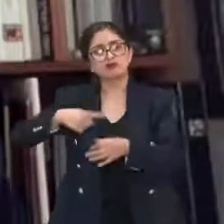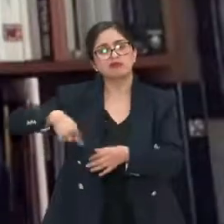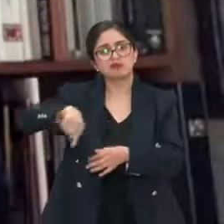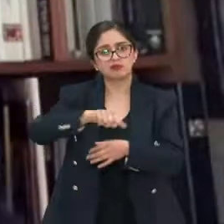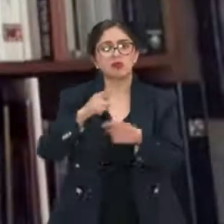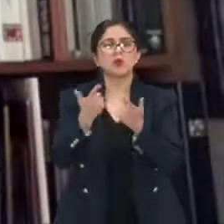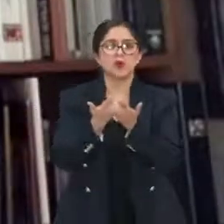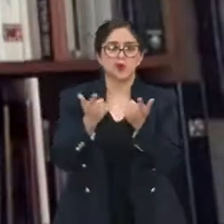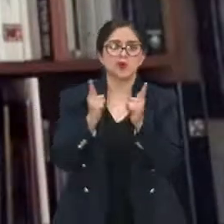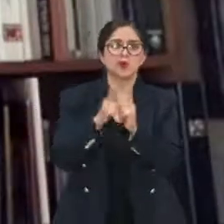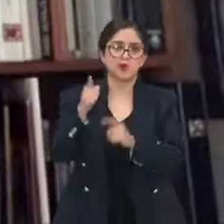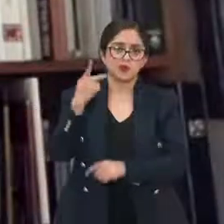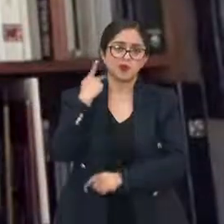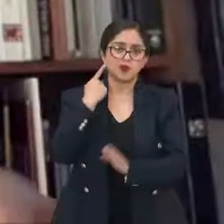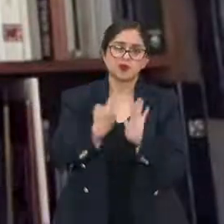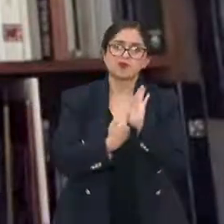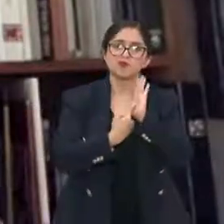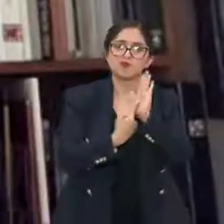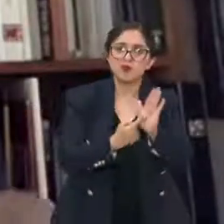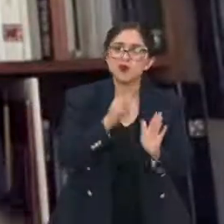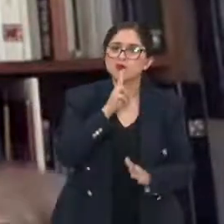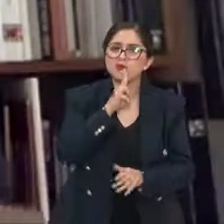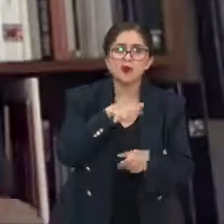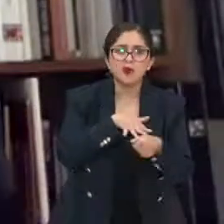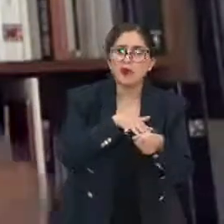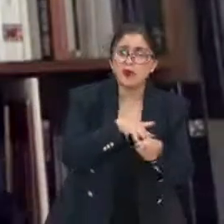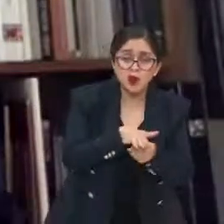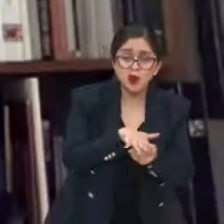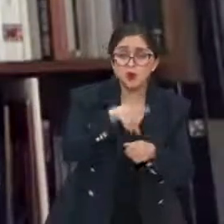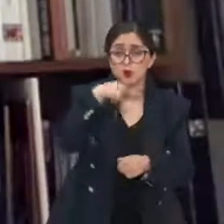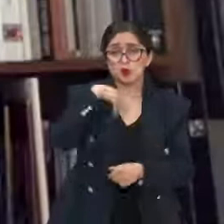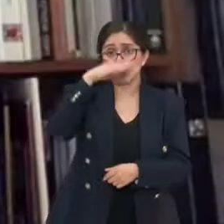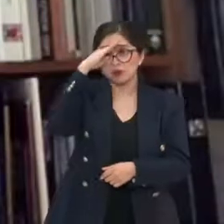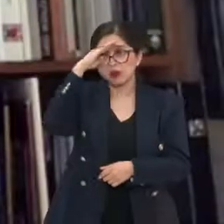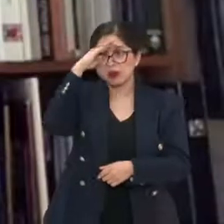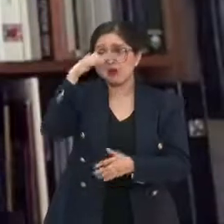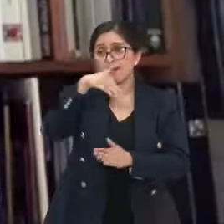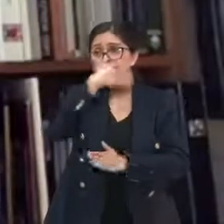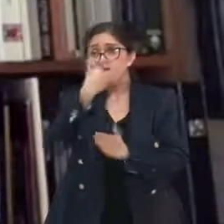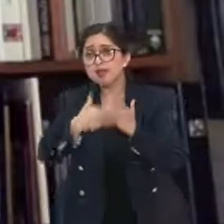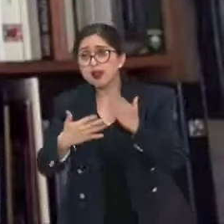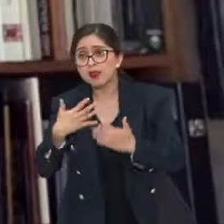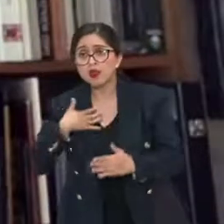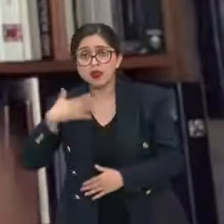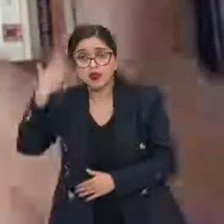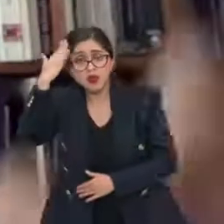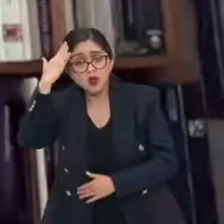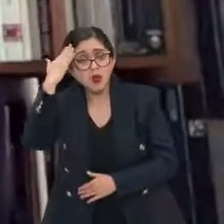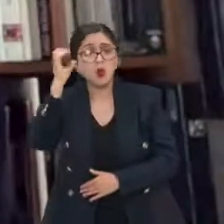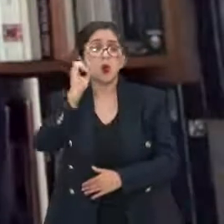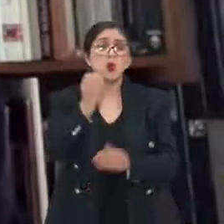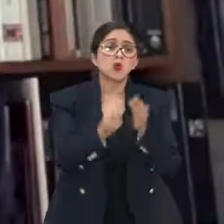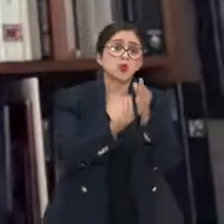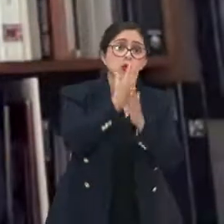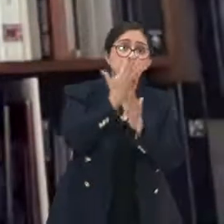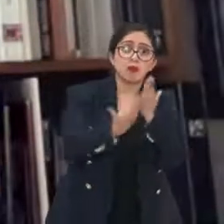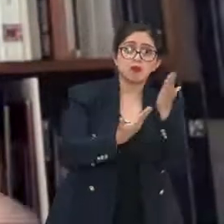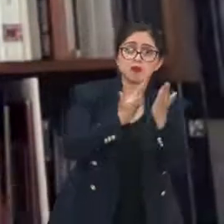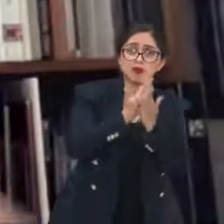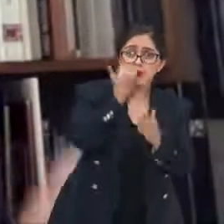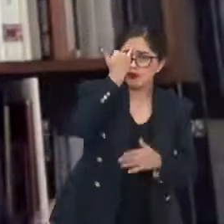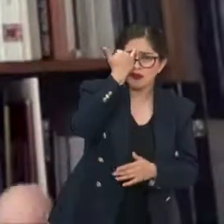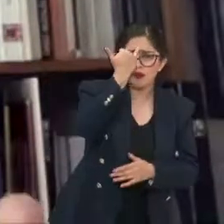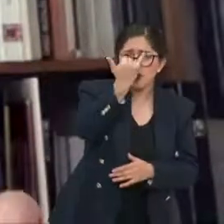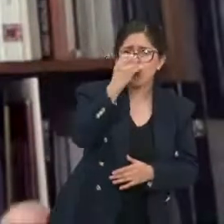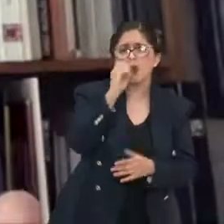renounced to this candidacy. But this explains the result, not only the lack of leadership, of clear ideas,